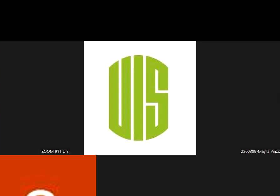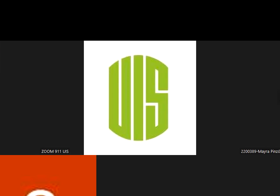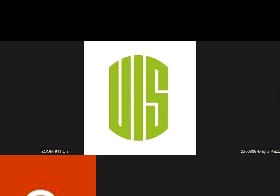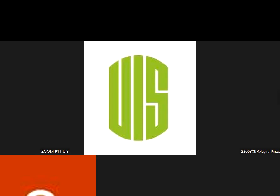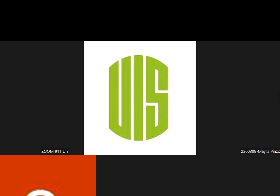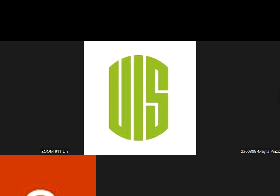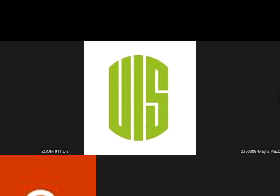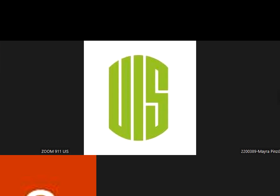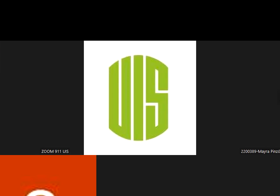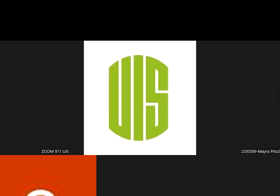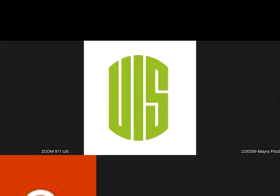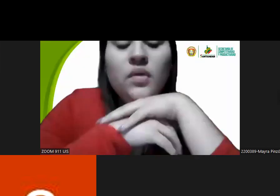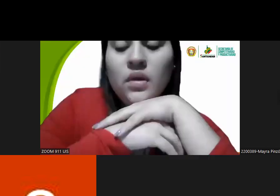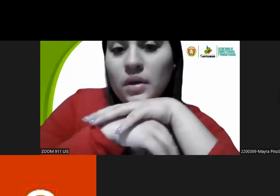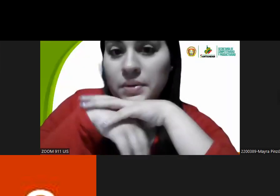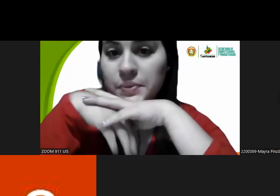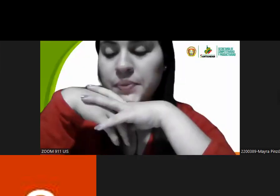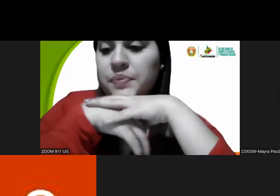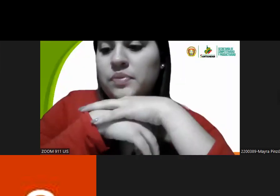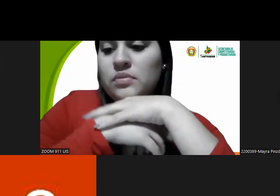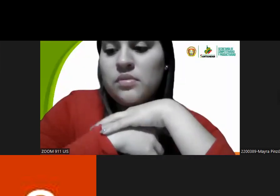follow. Yeah.